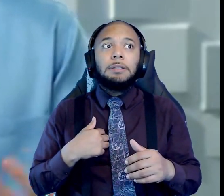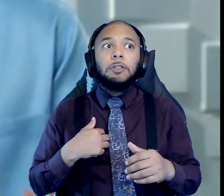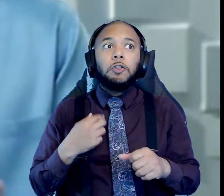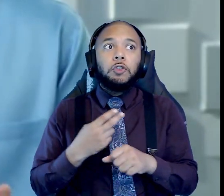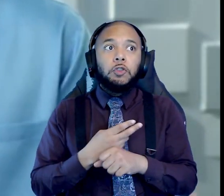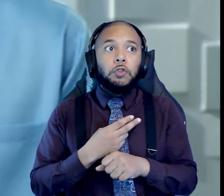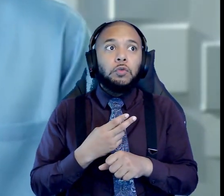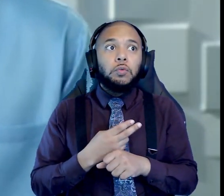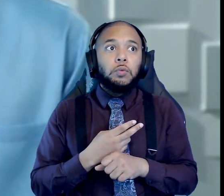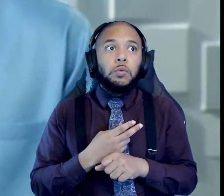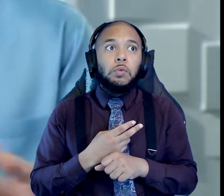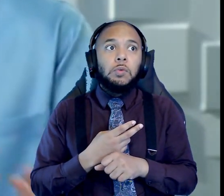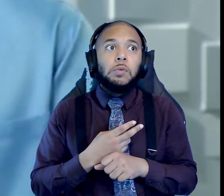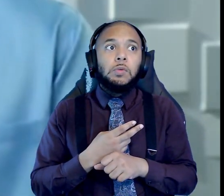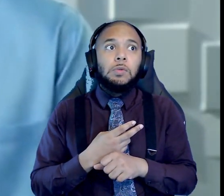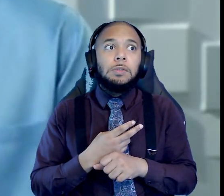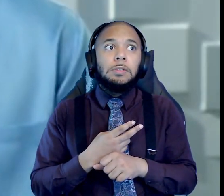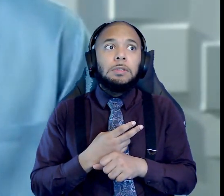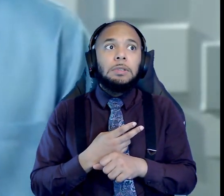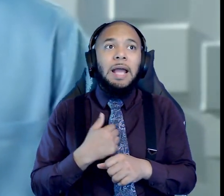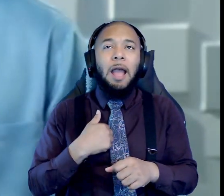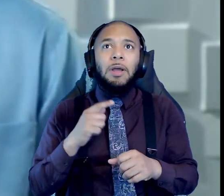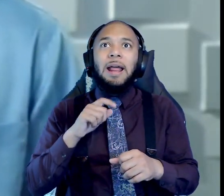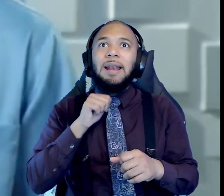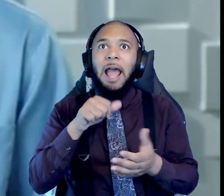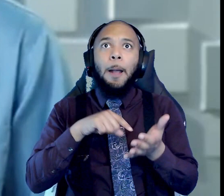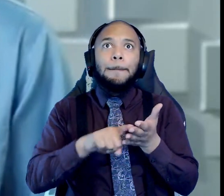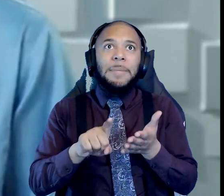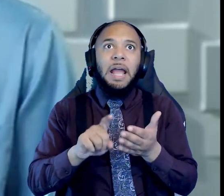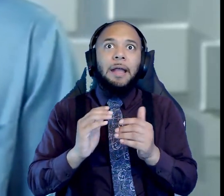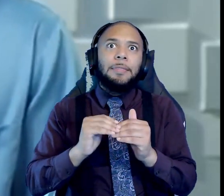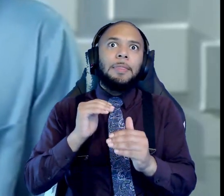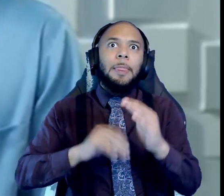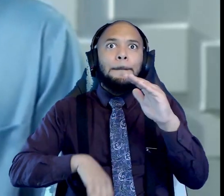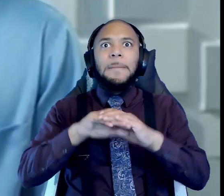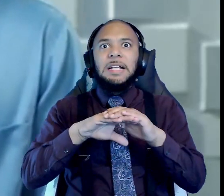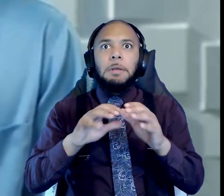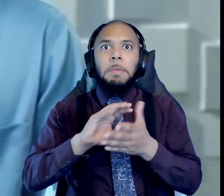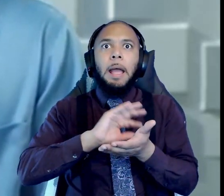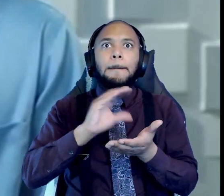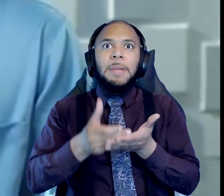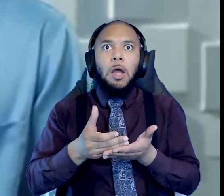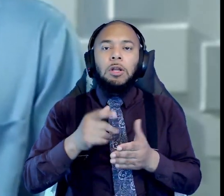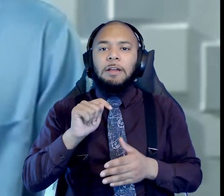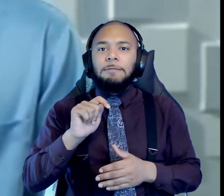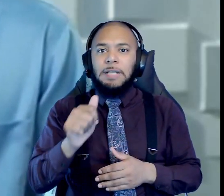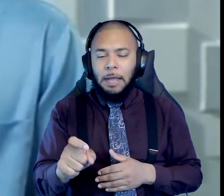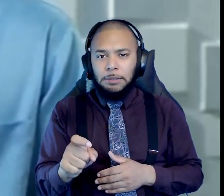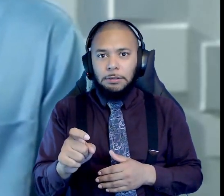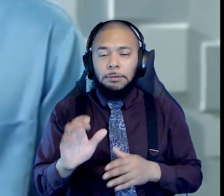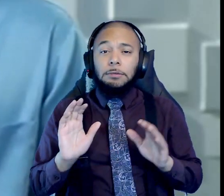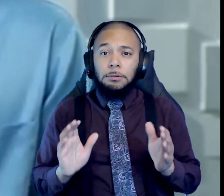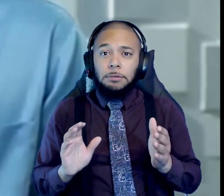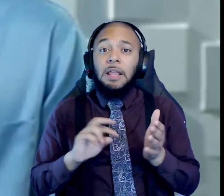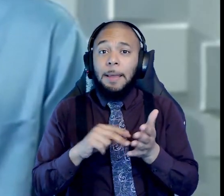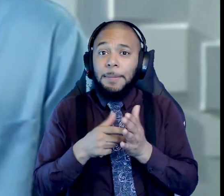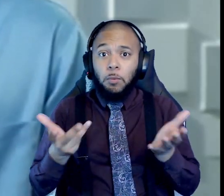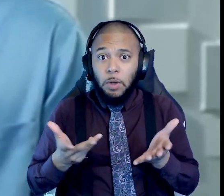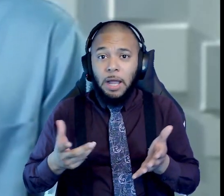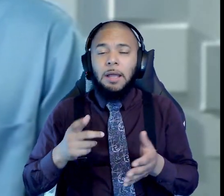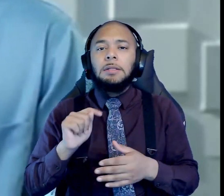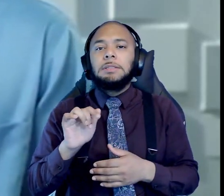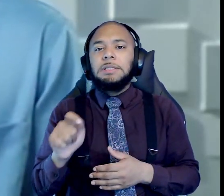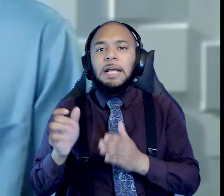the fewest amount of taxes at the end of the year well what you're talking about is you're talking about tax planning